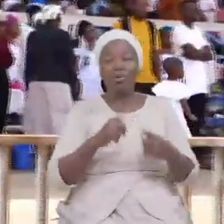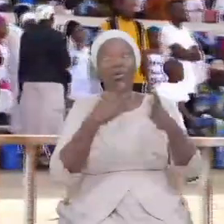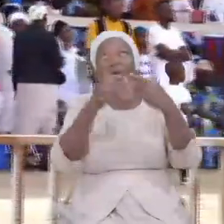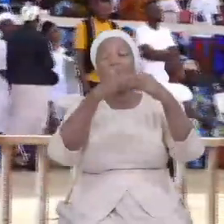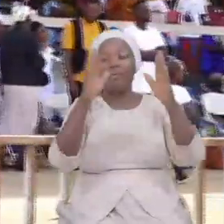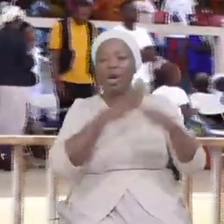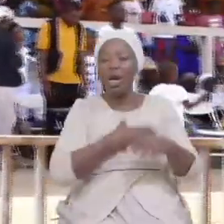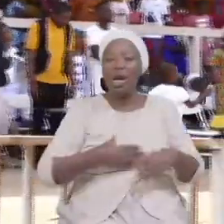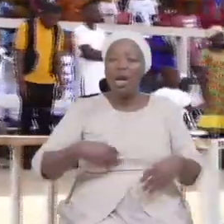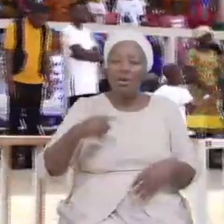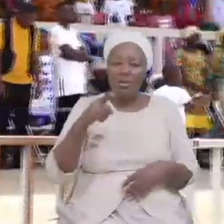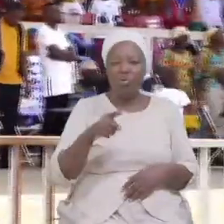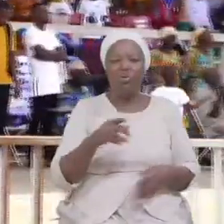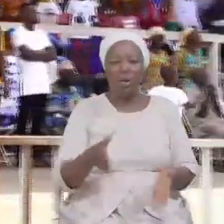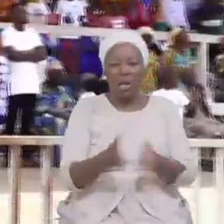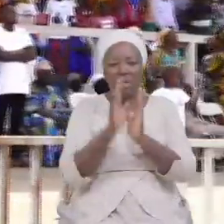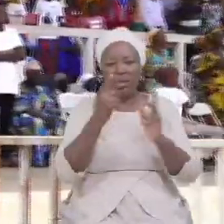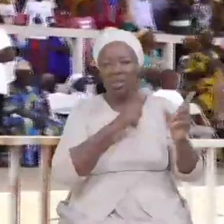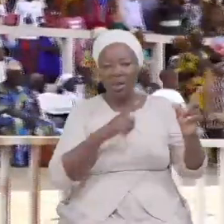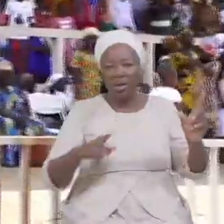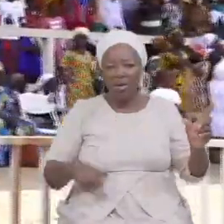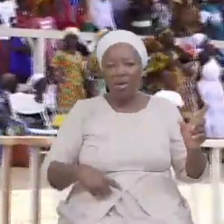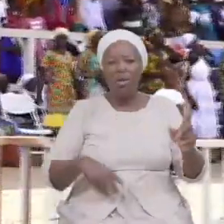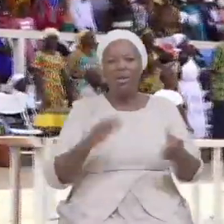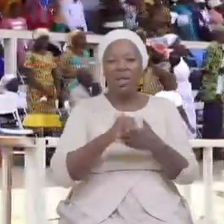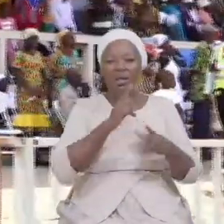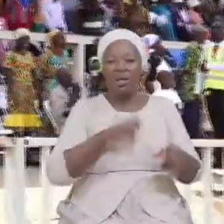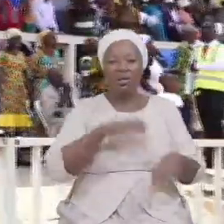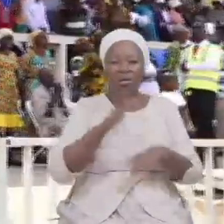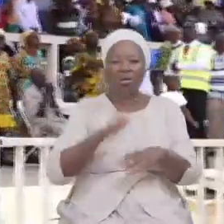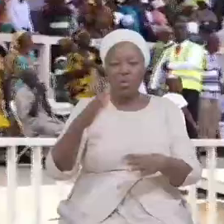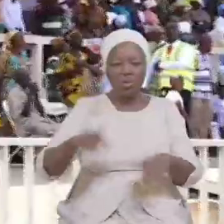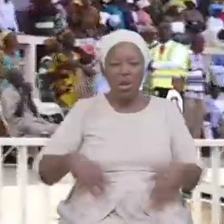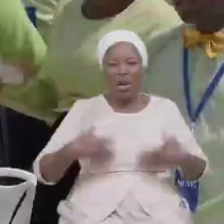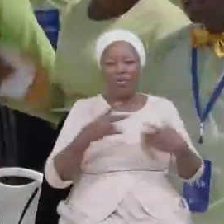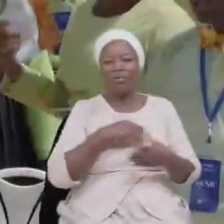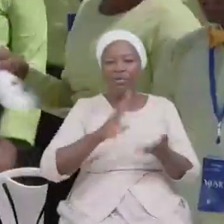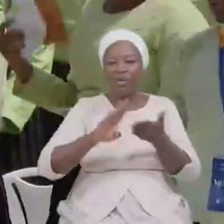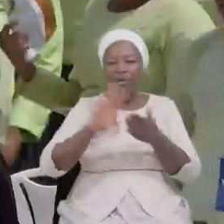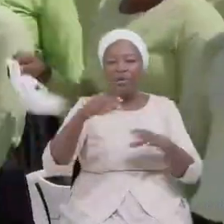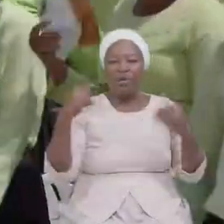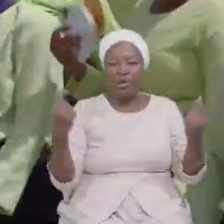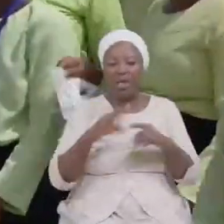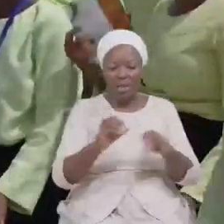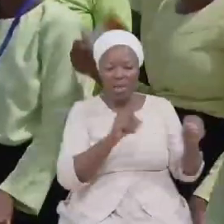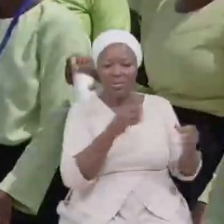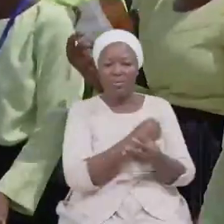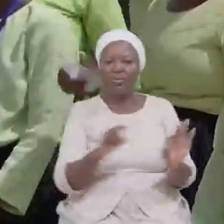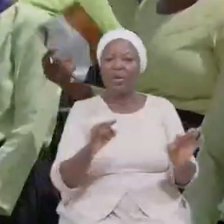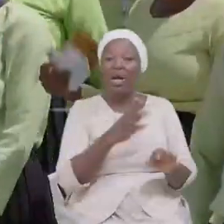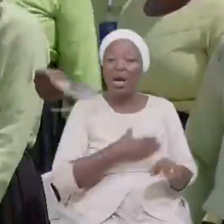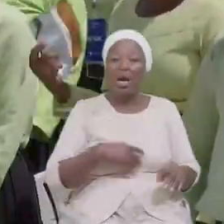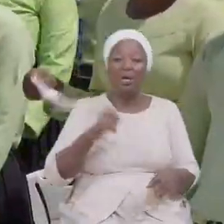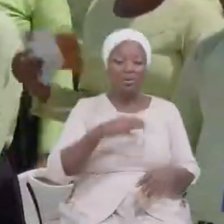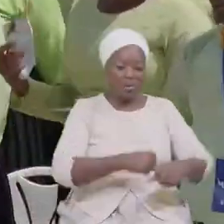you're asking the Lord. He'll purge your life, he'll pardon your sin, he'll set you free, and he'll protect